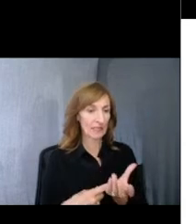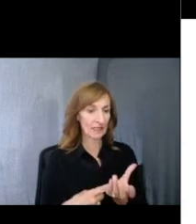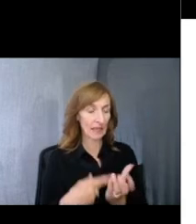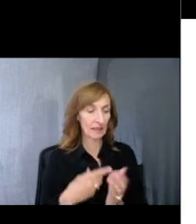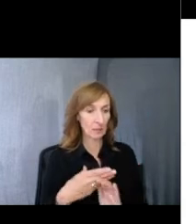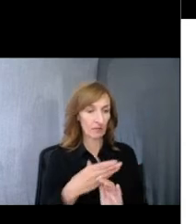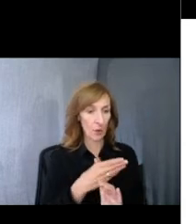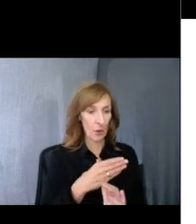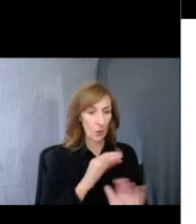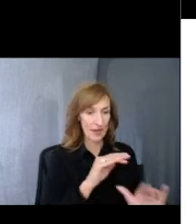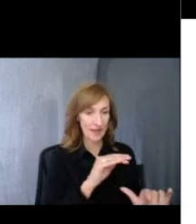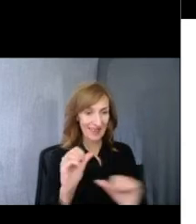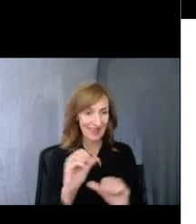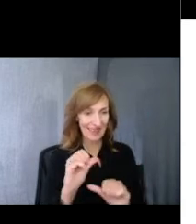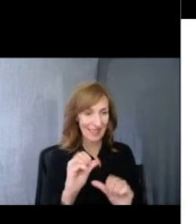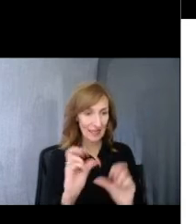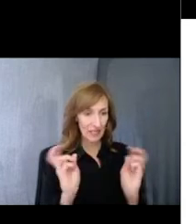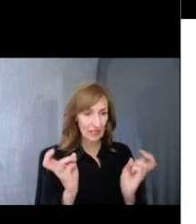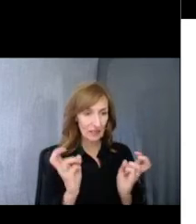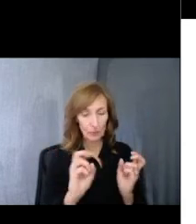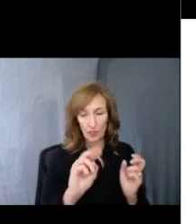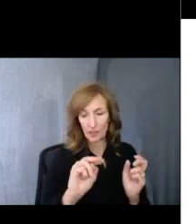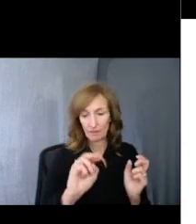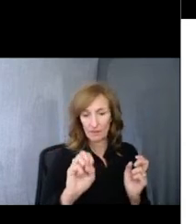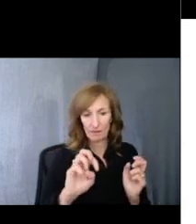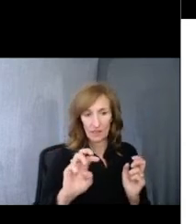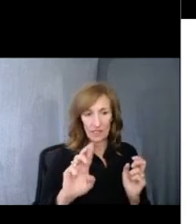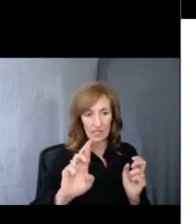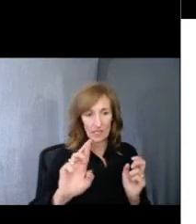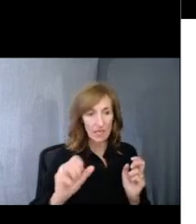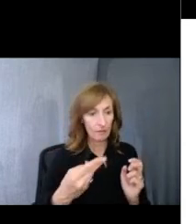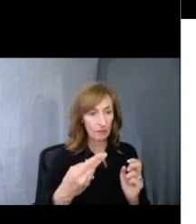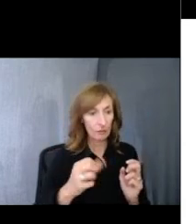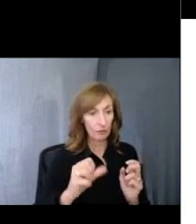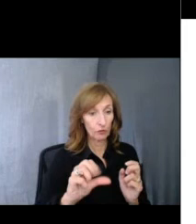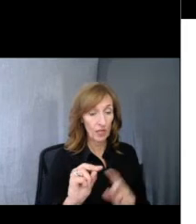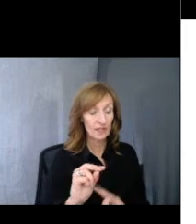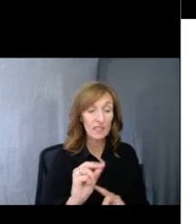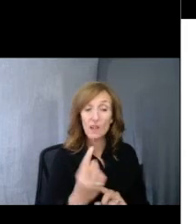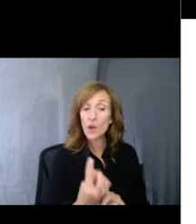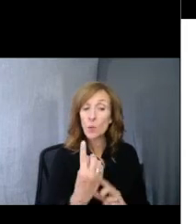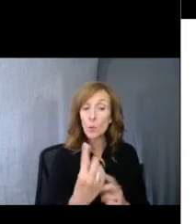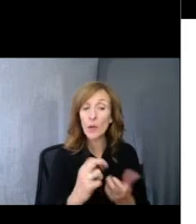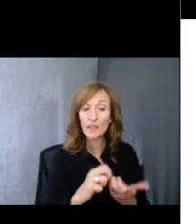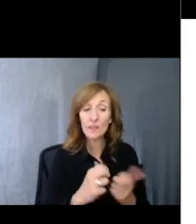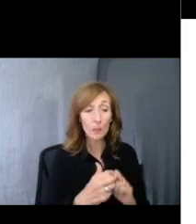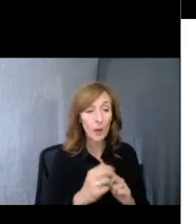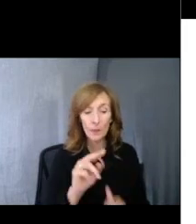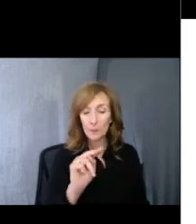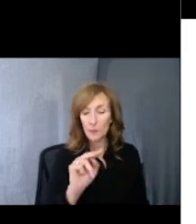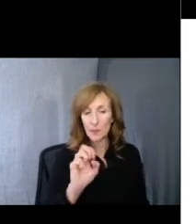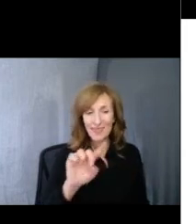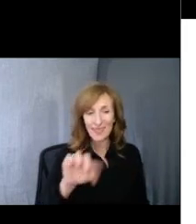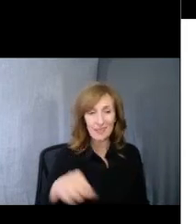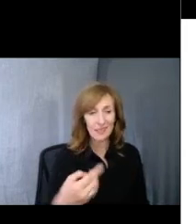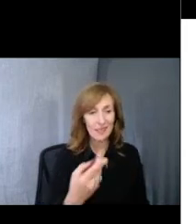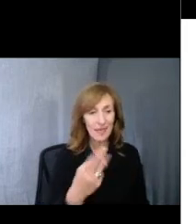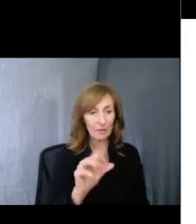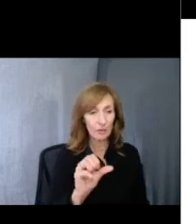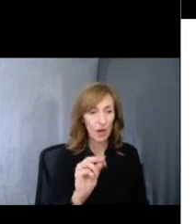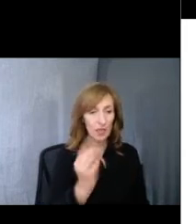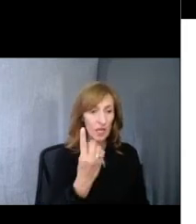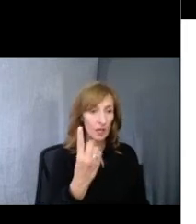is for you guys to know that one of the problems with a nephron is if one area is damaged,